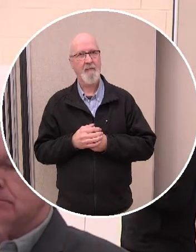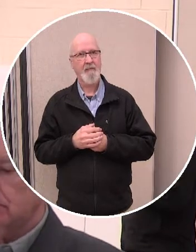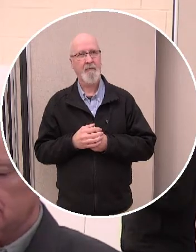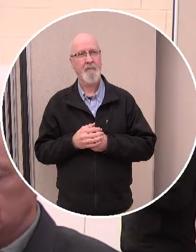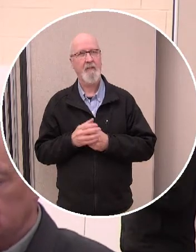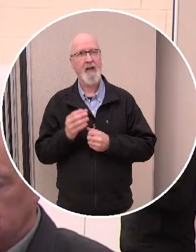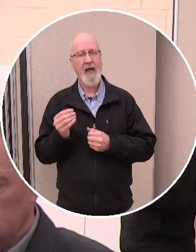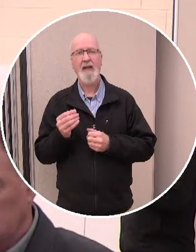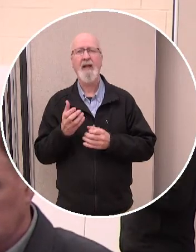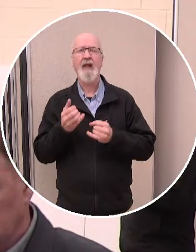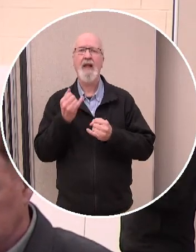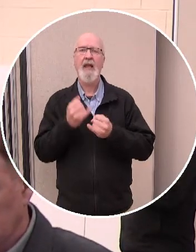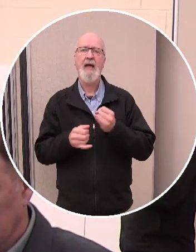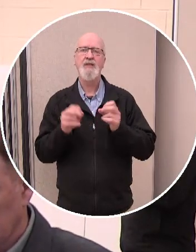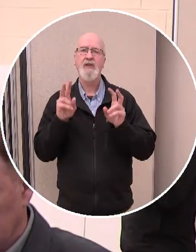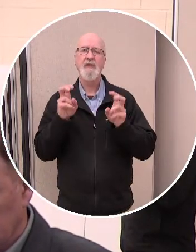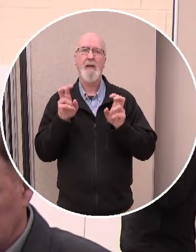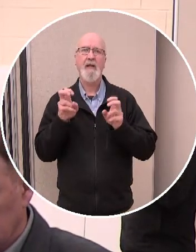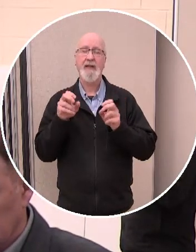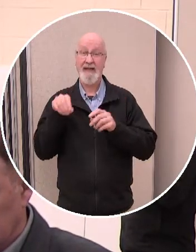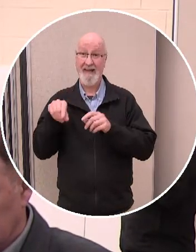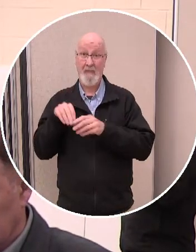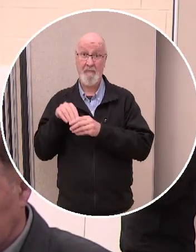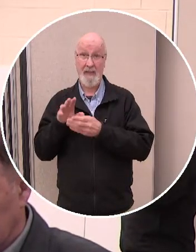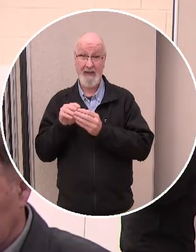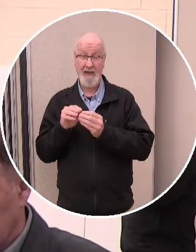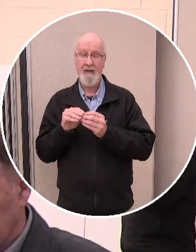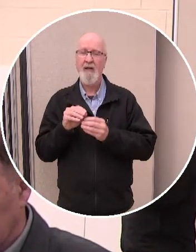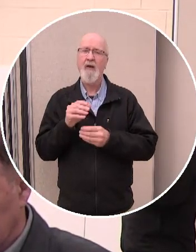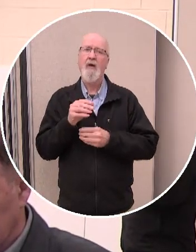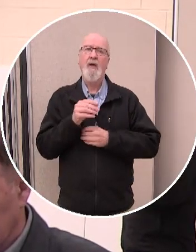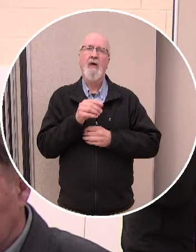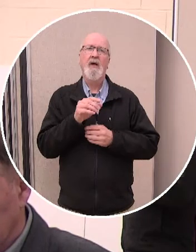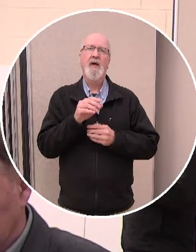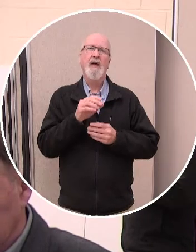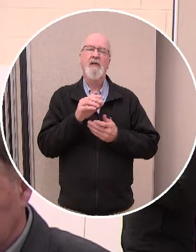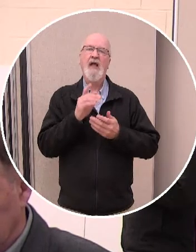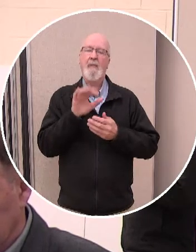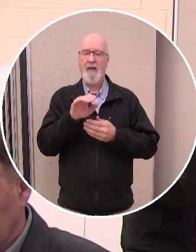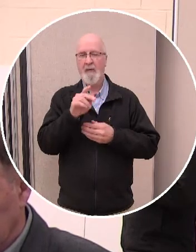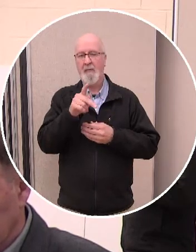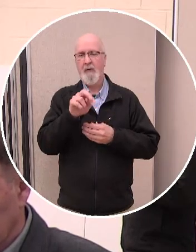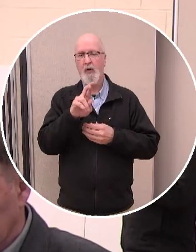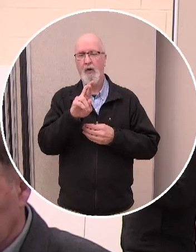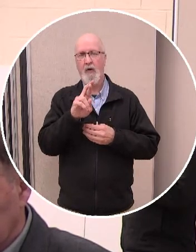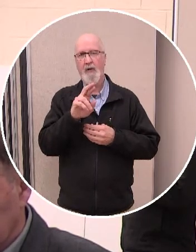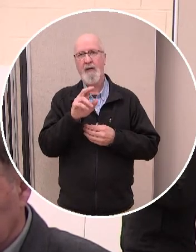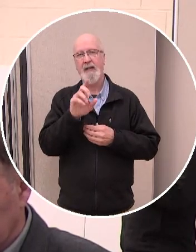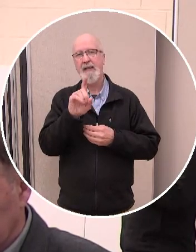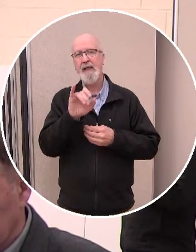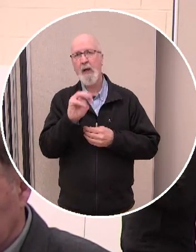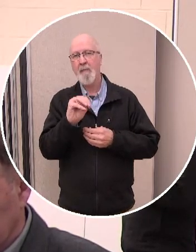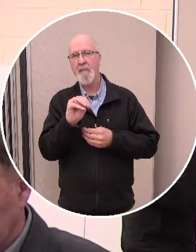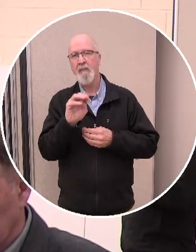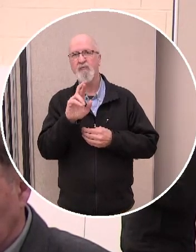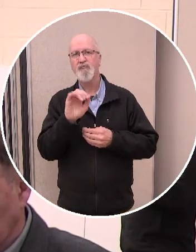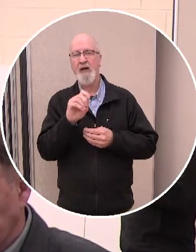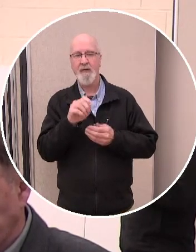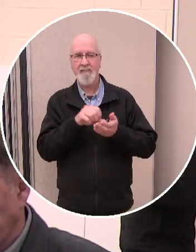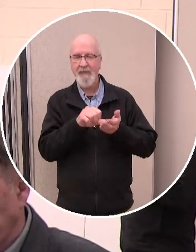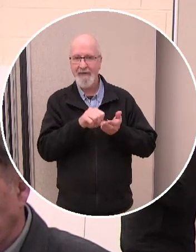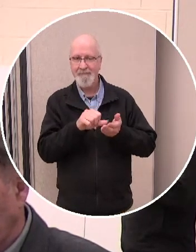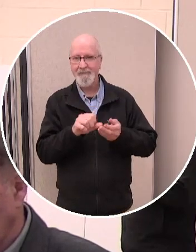And the last topic of discussion during that meeting was trustee and staff per diem rates. It was acknowledged that trustees